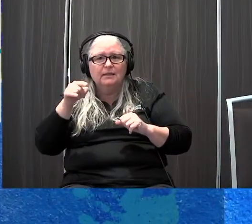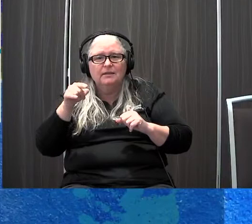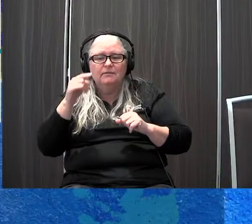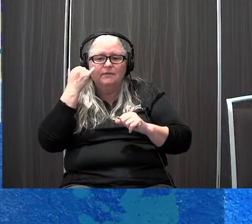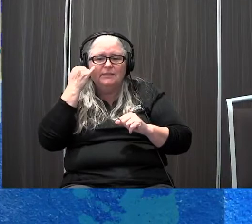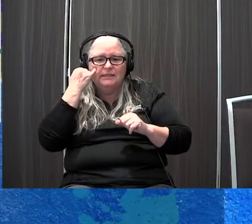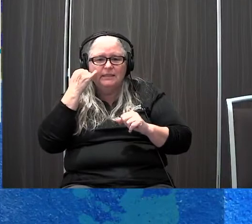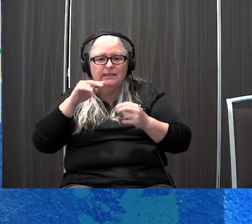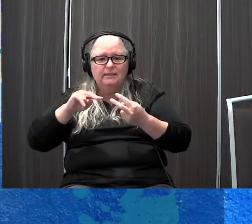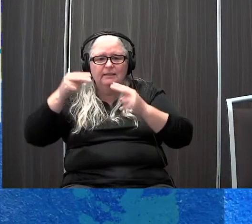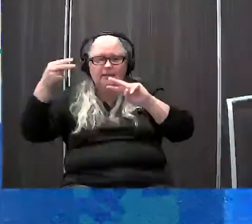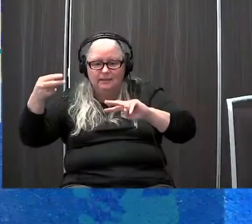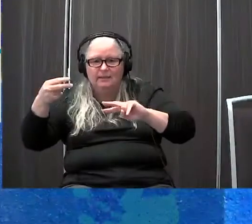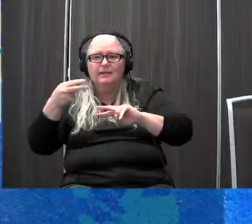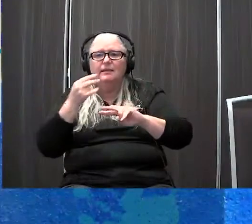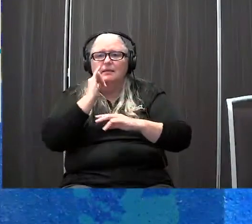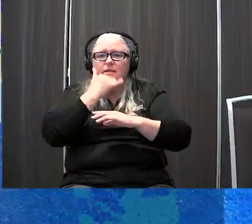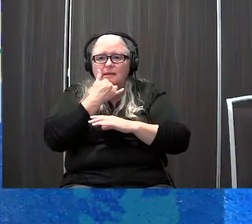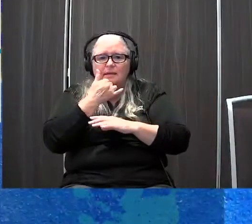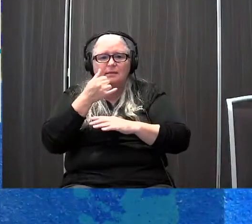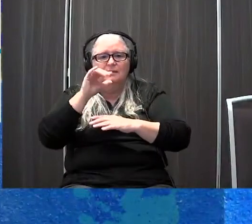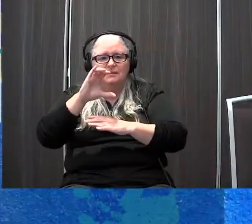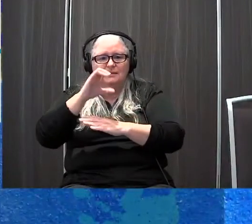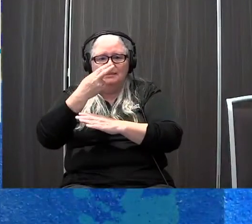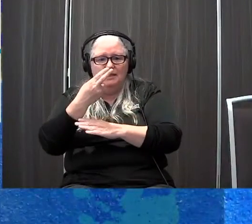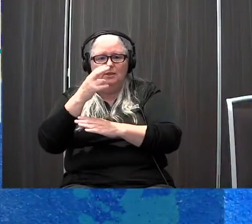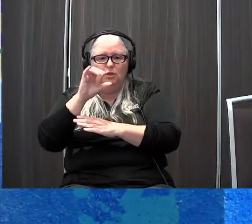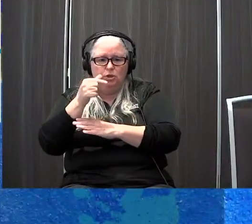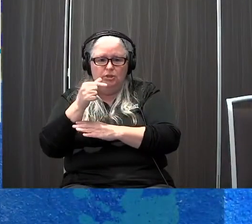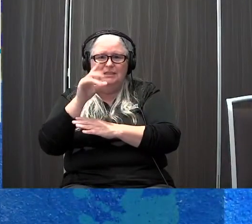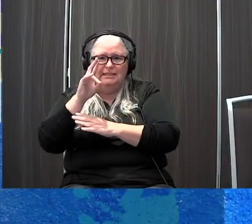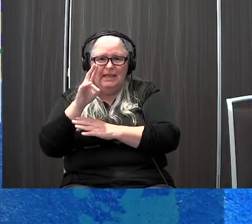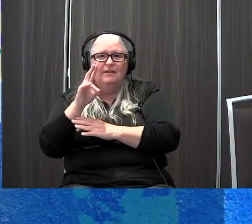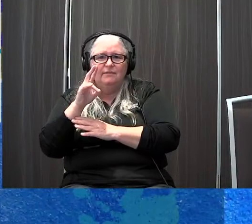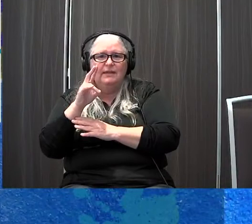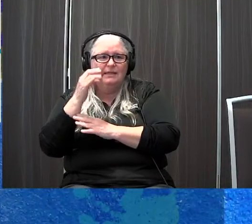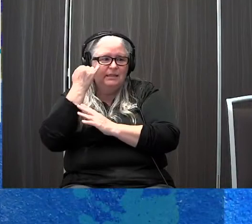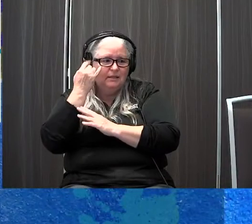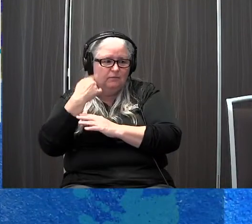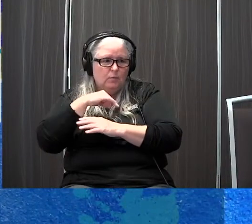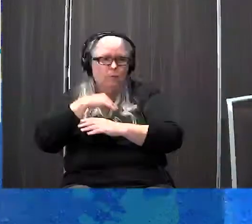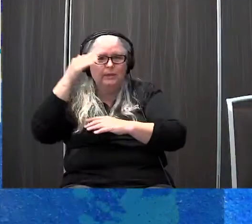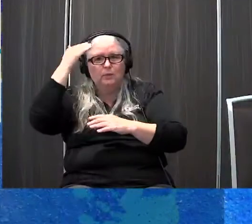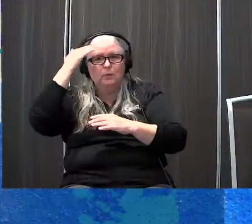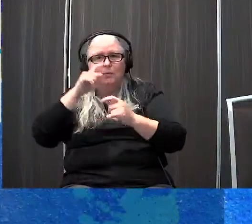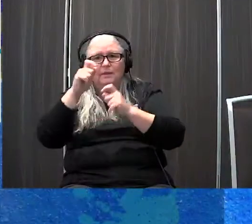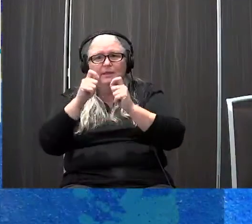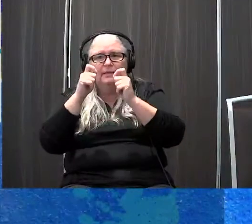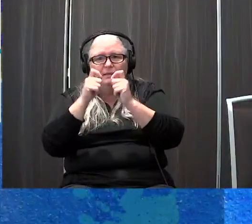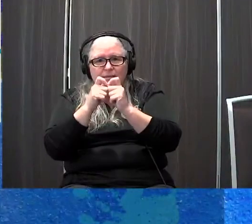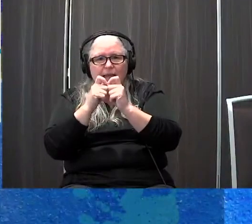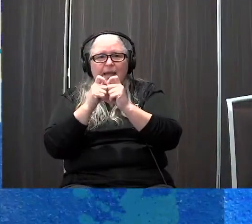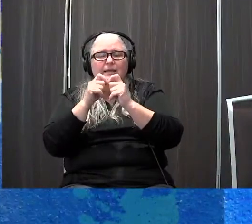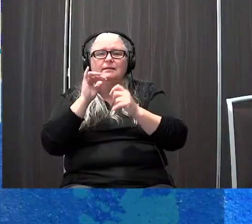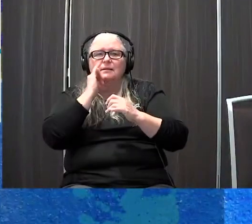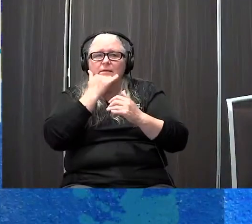that what is likely going on? And although genotype to phenotype, meaning if we know the exact misspelling, can you predict things